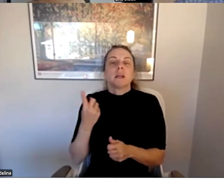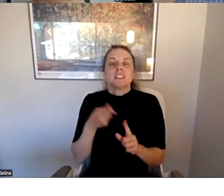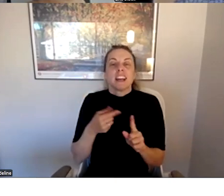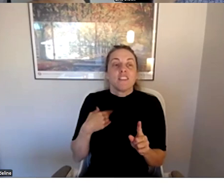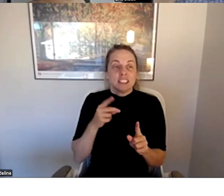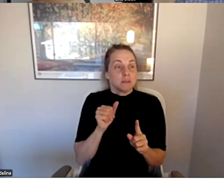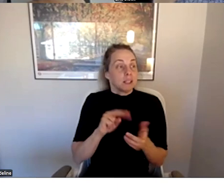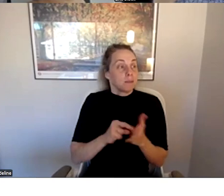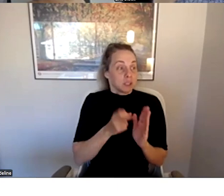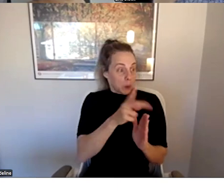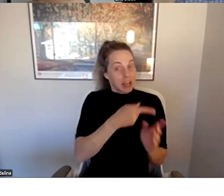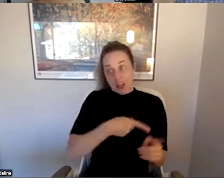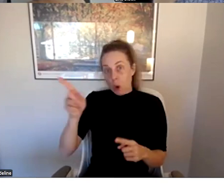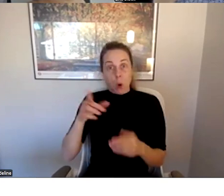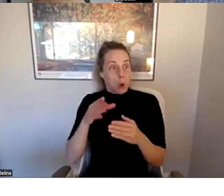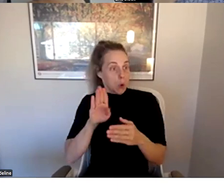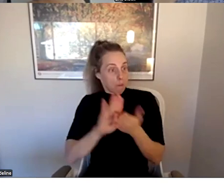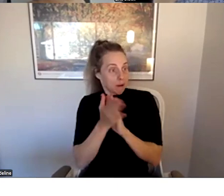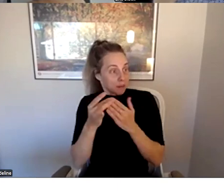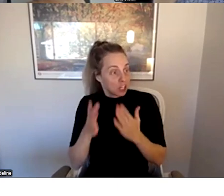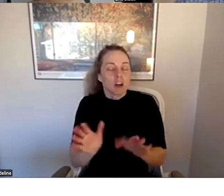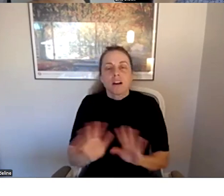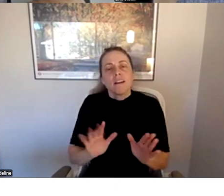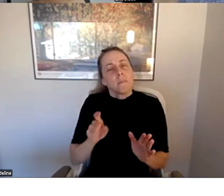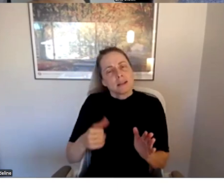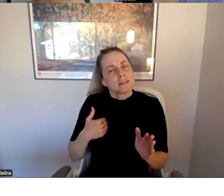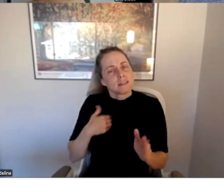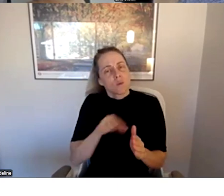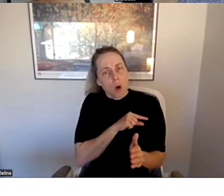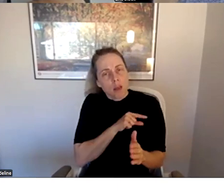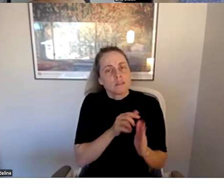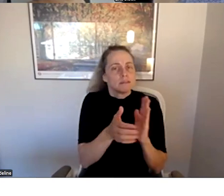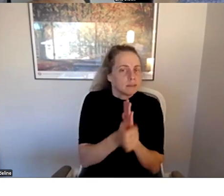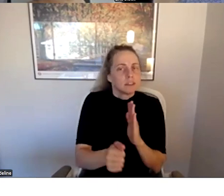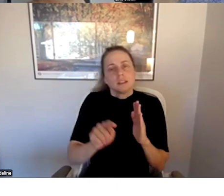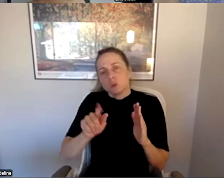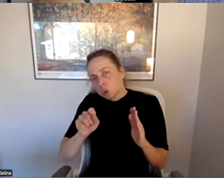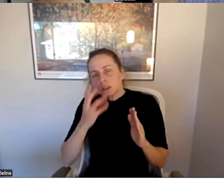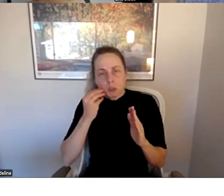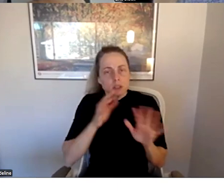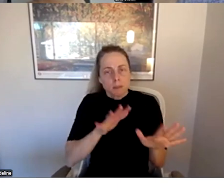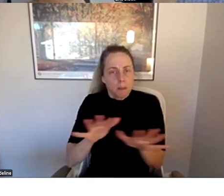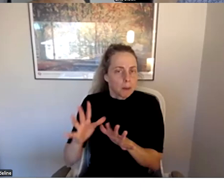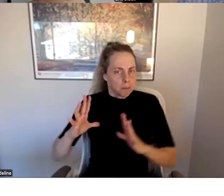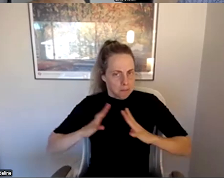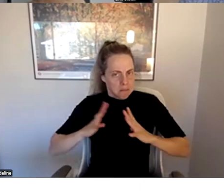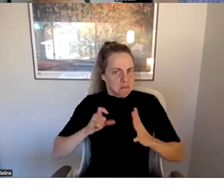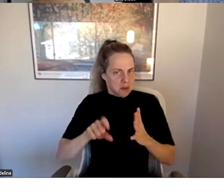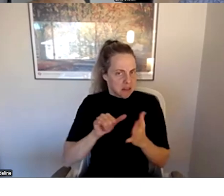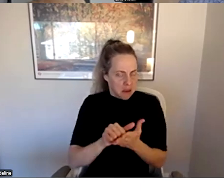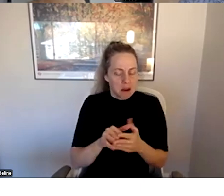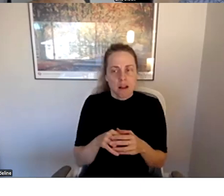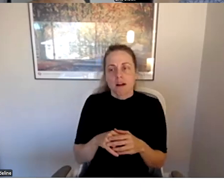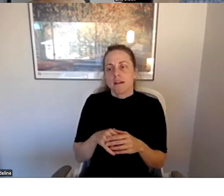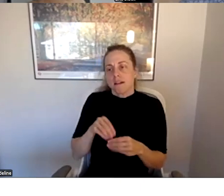should have the qualifications and, you know, the tools and experience and whatnot that they need to be